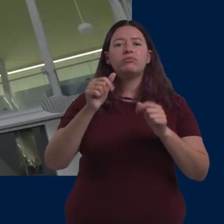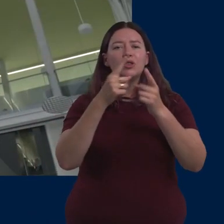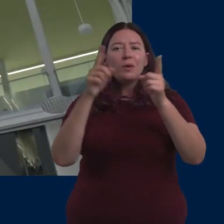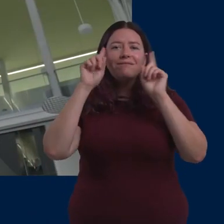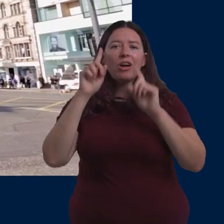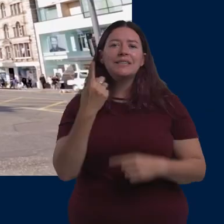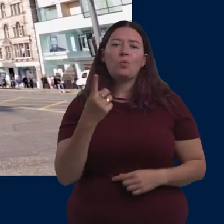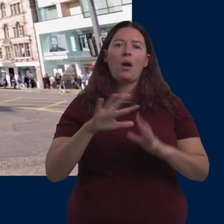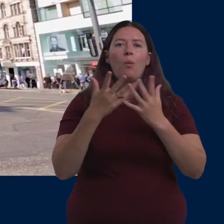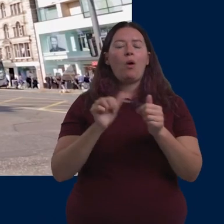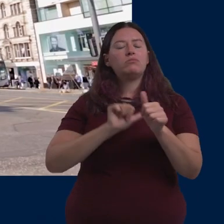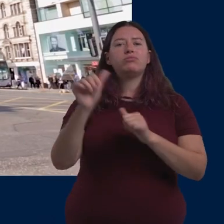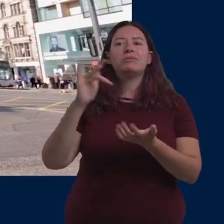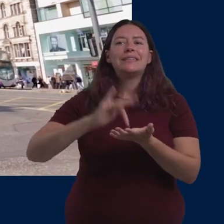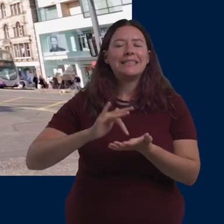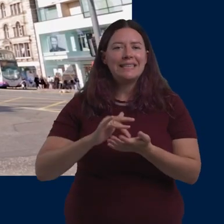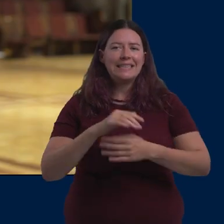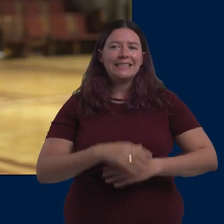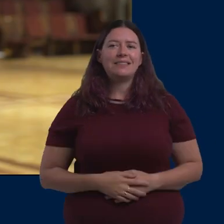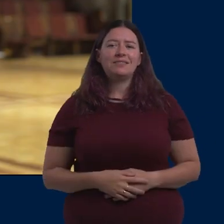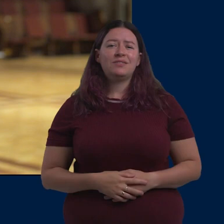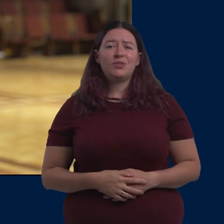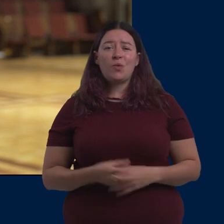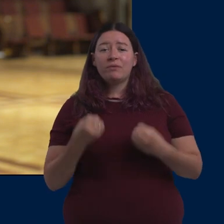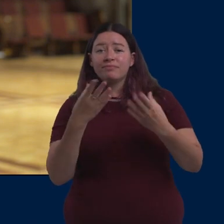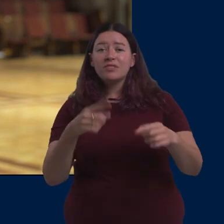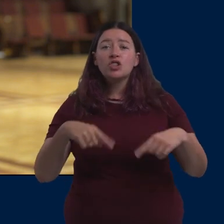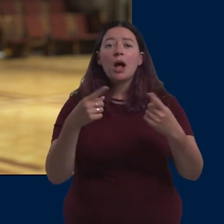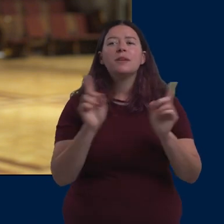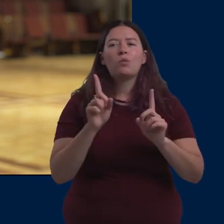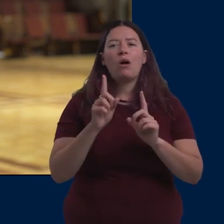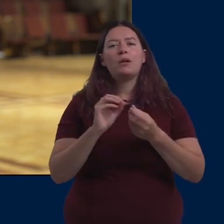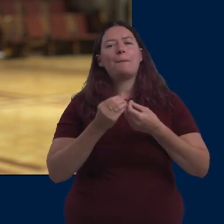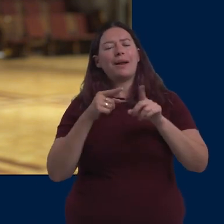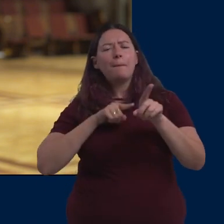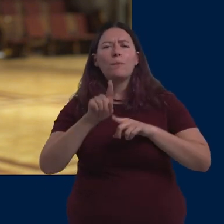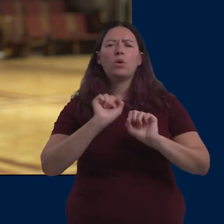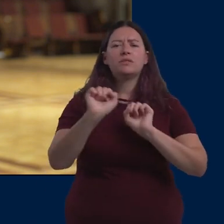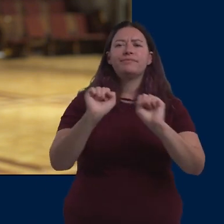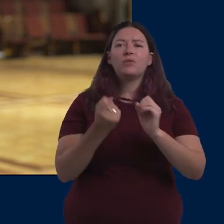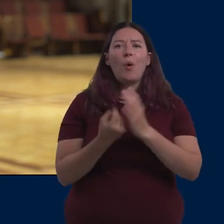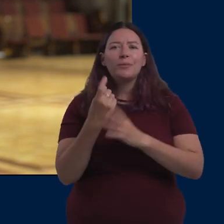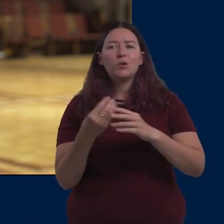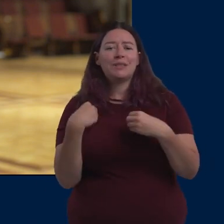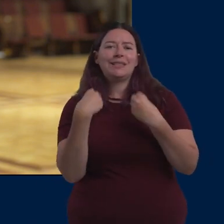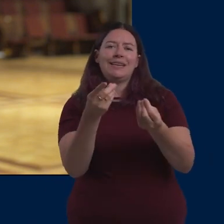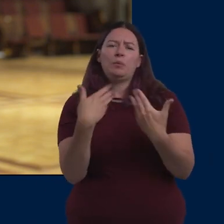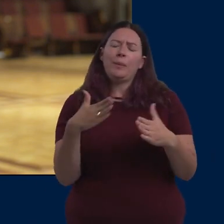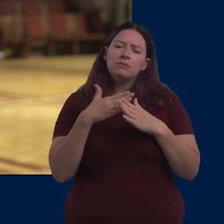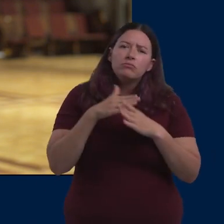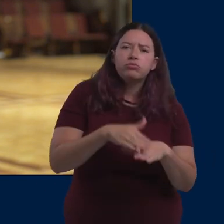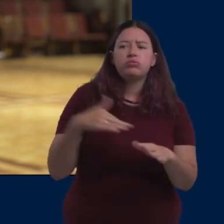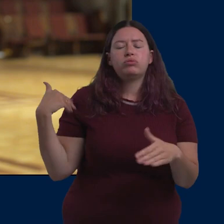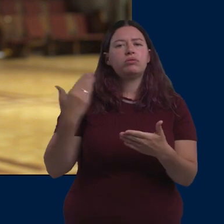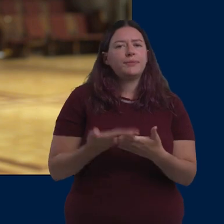universities in one of the world's great cities. The challenge to you all now is to make the most of the opportunity that your hard